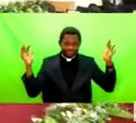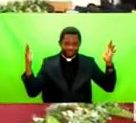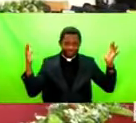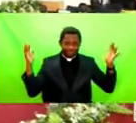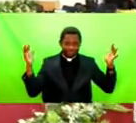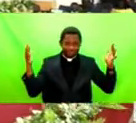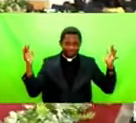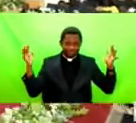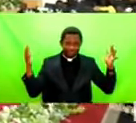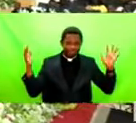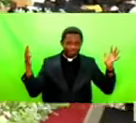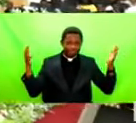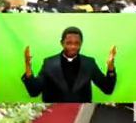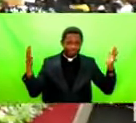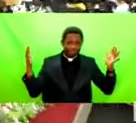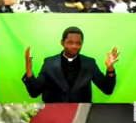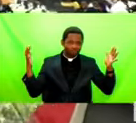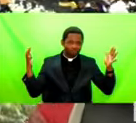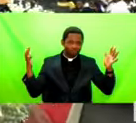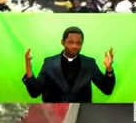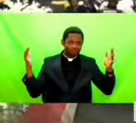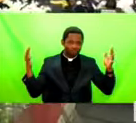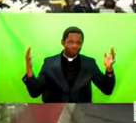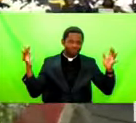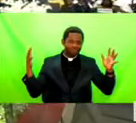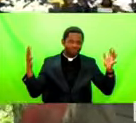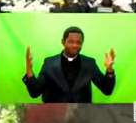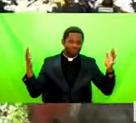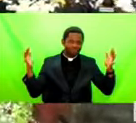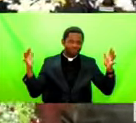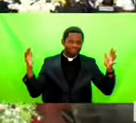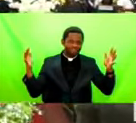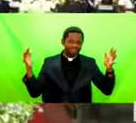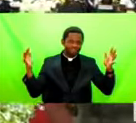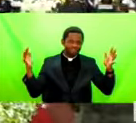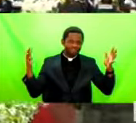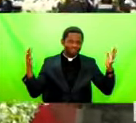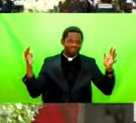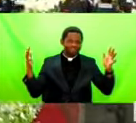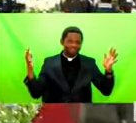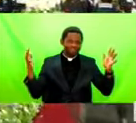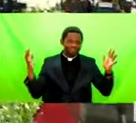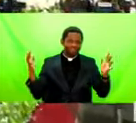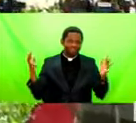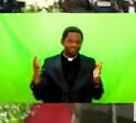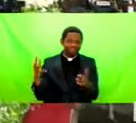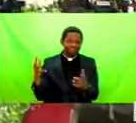Chairman said, Tobara. Chairman said, Tobara. Now, so you're in Santa Fanebra.